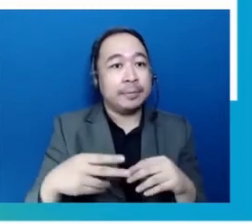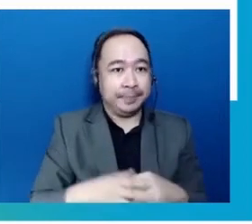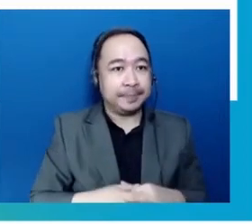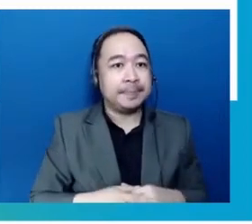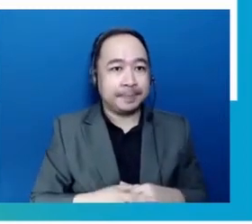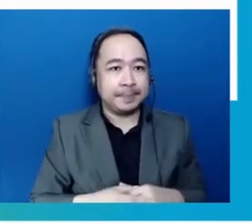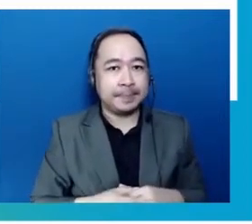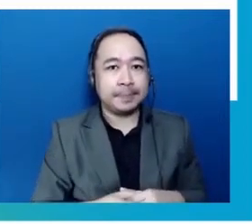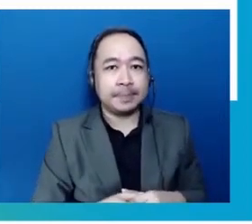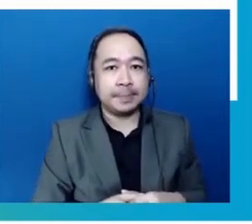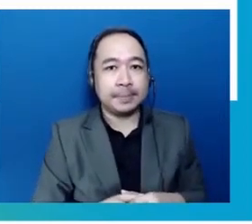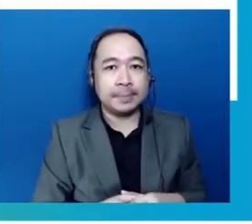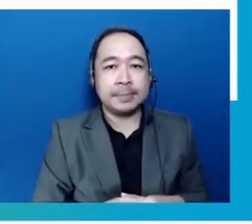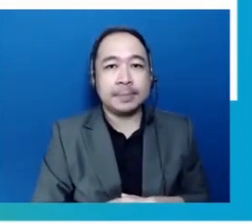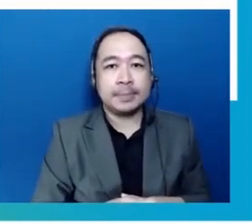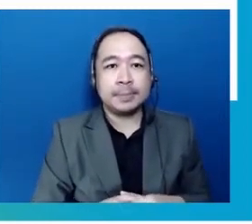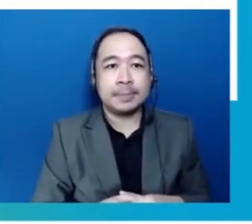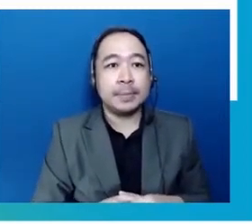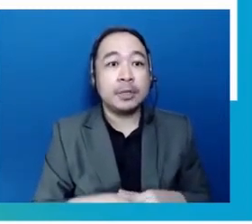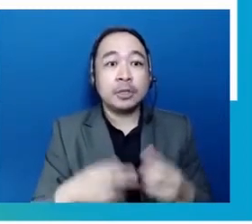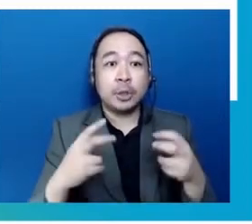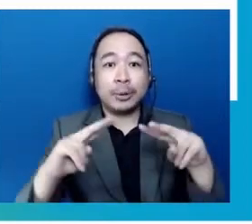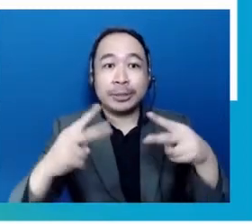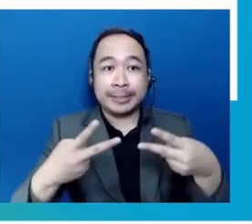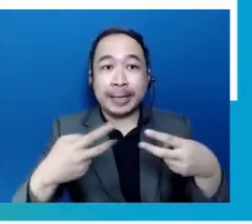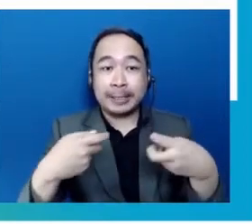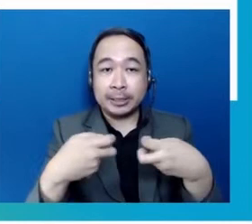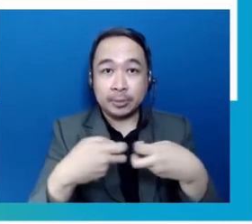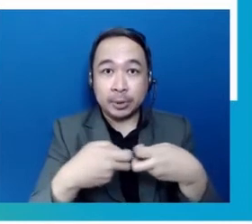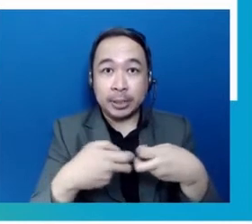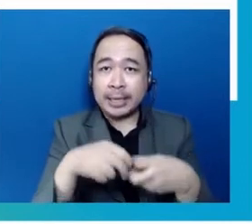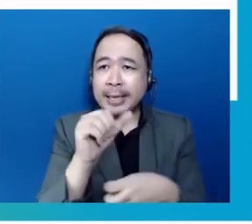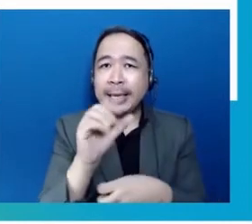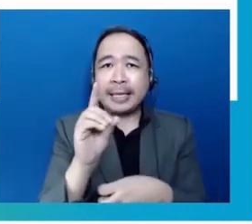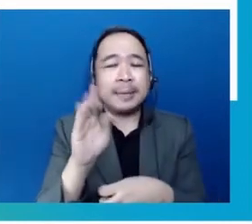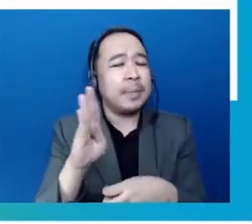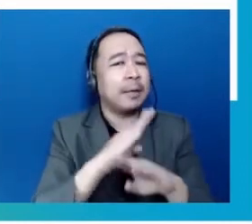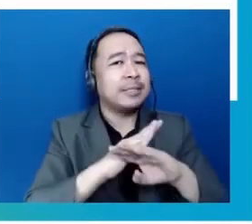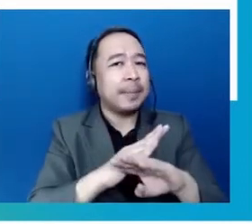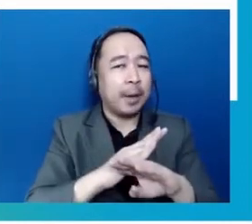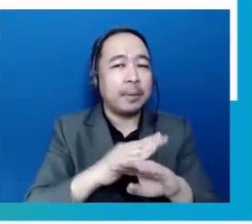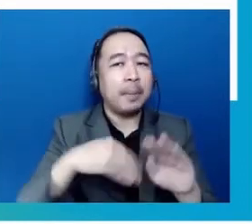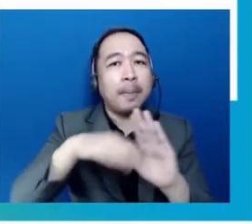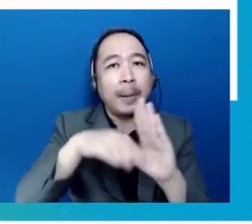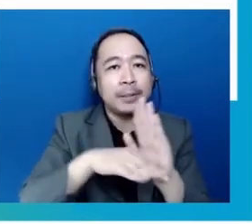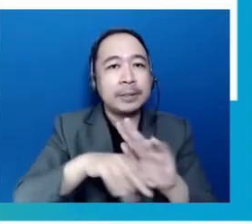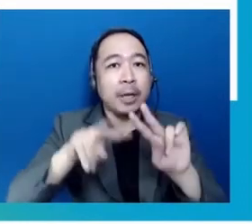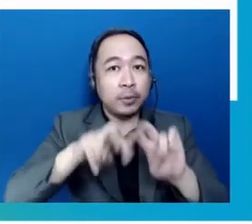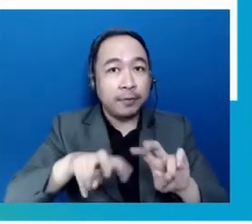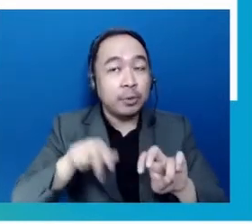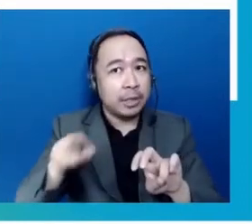the safeguard policy context. In the upcoming ADB safeguard policy review, the ADB also ensure that